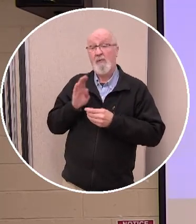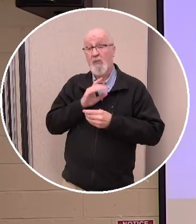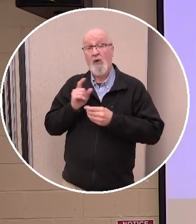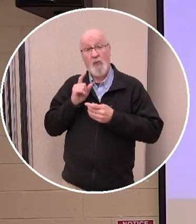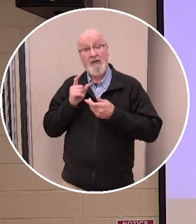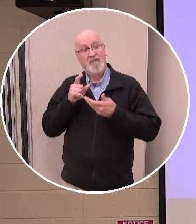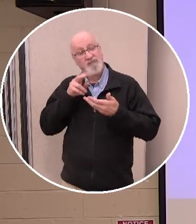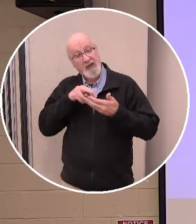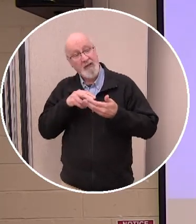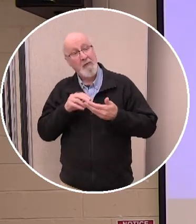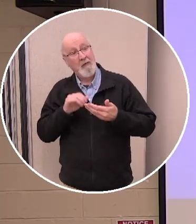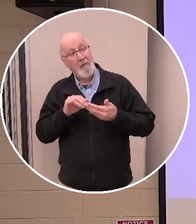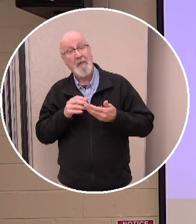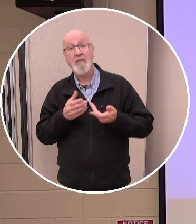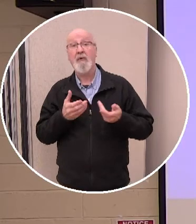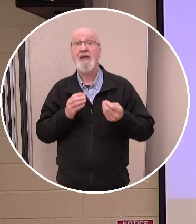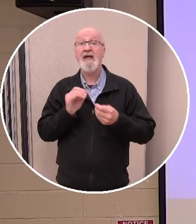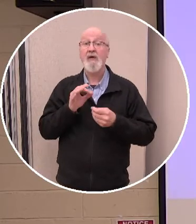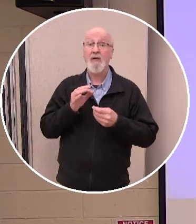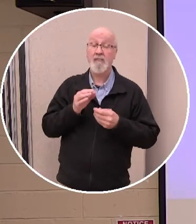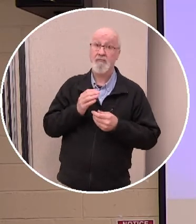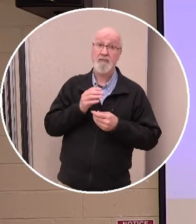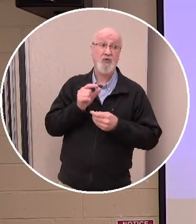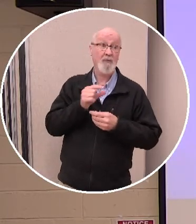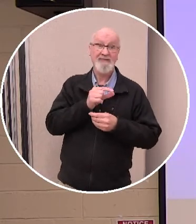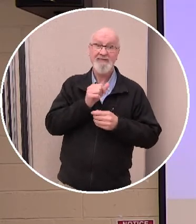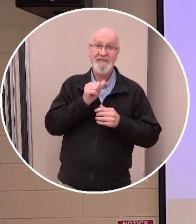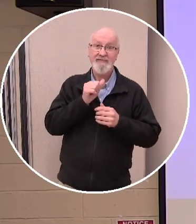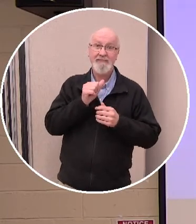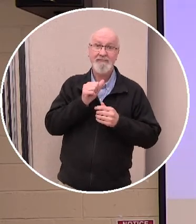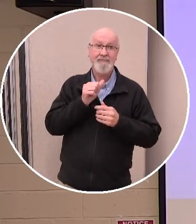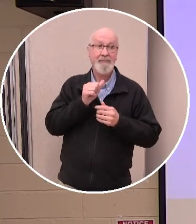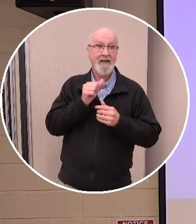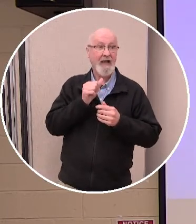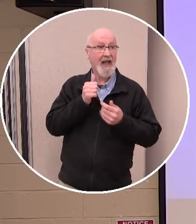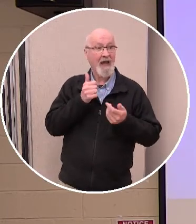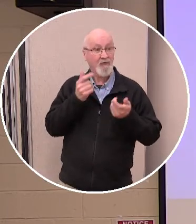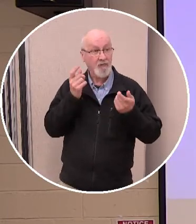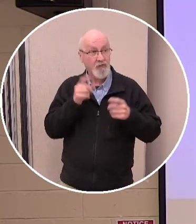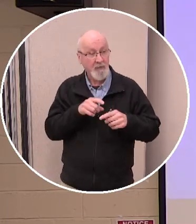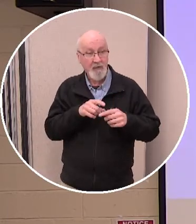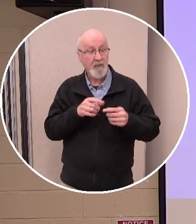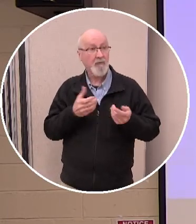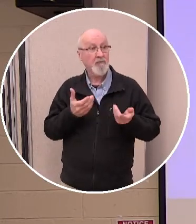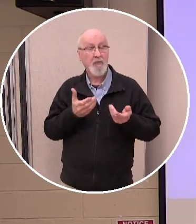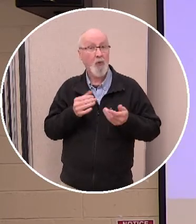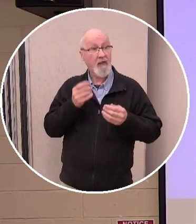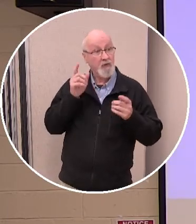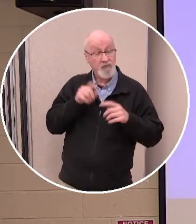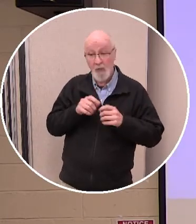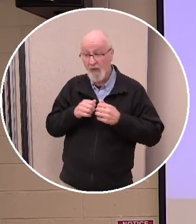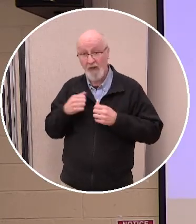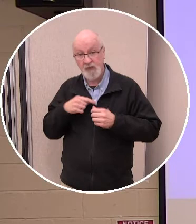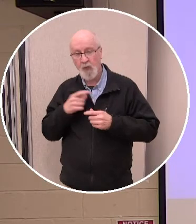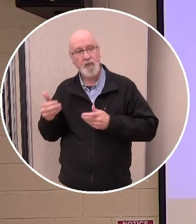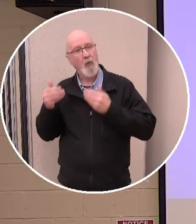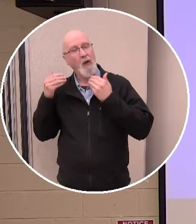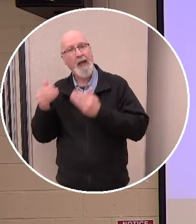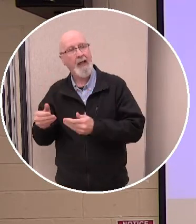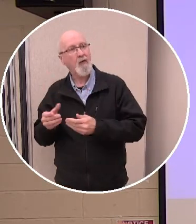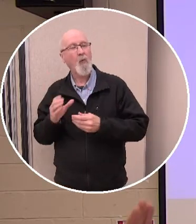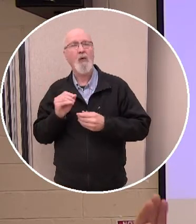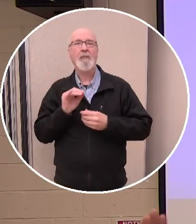that doesn't happen, then the board has, through cooperative agreement, the ability to just move forward with Kayenta, and that's what this motion is